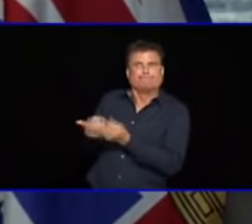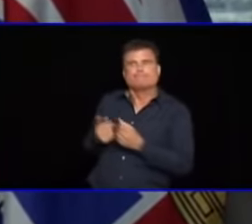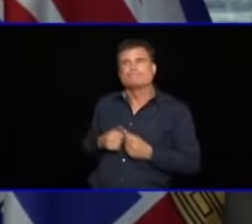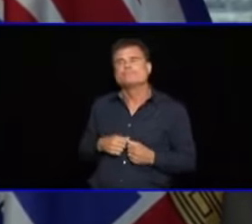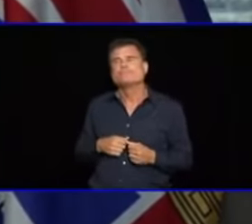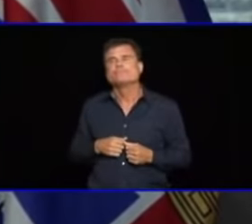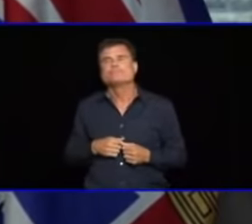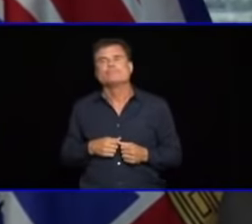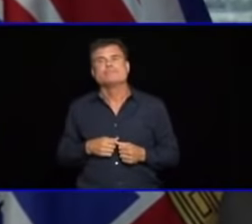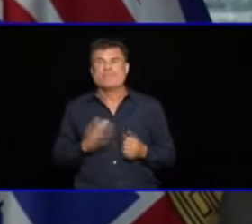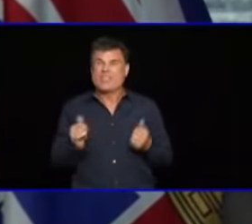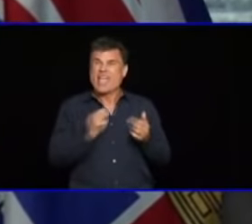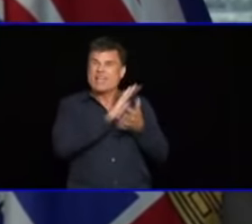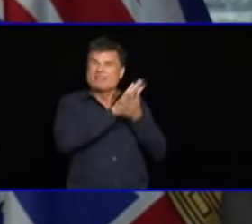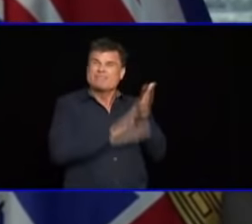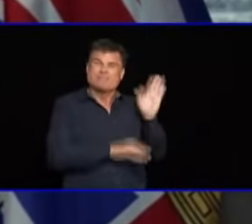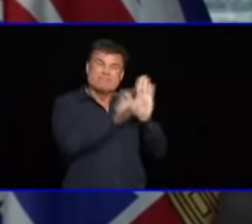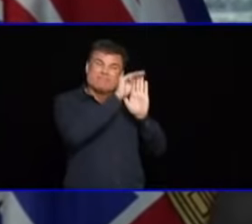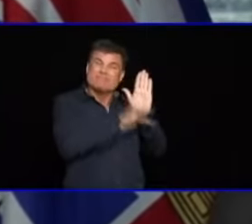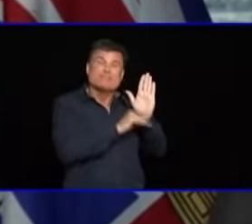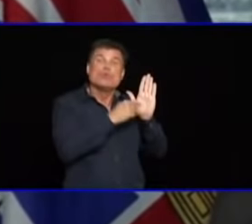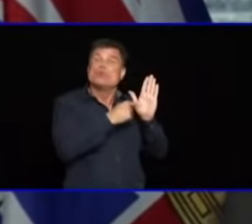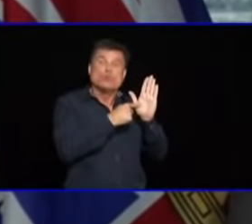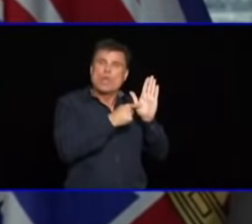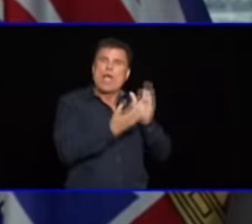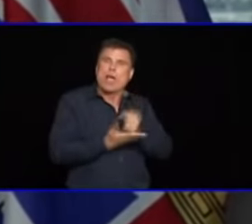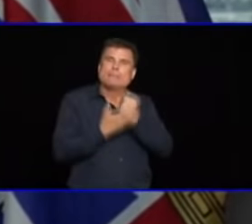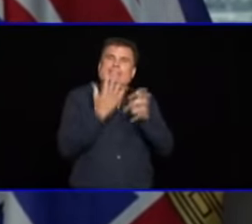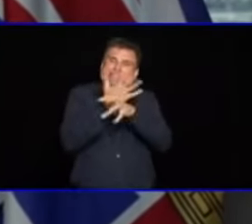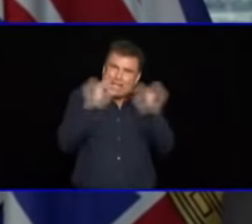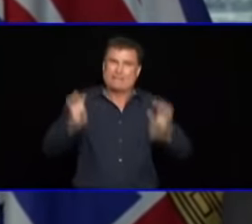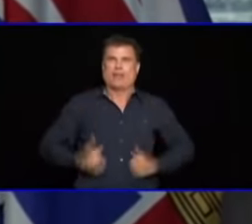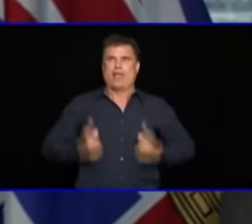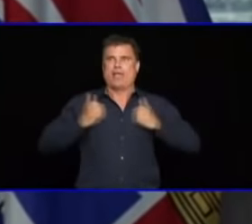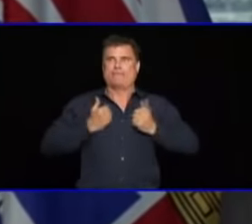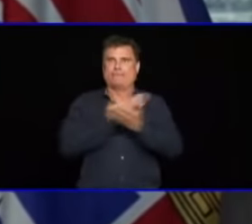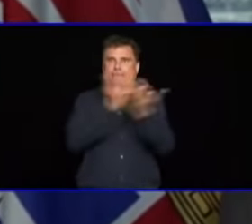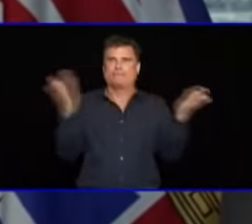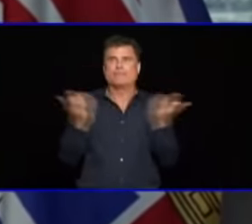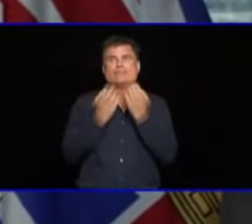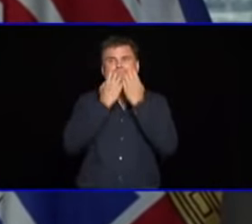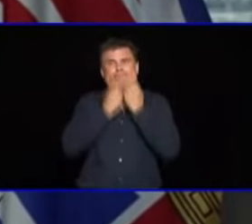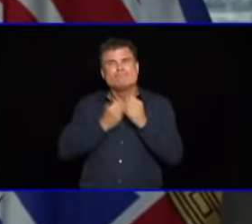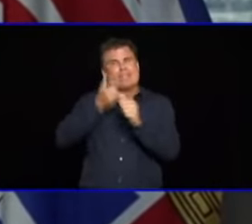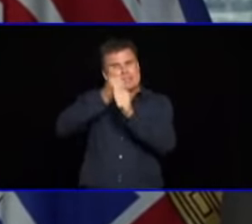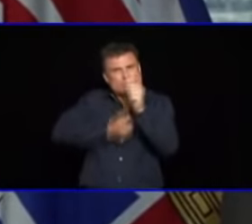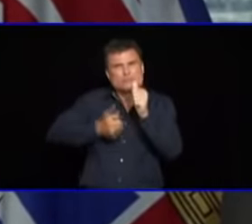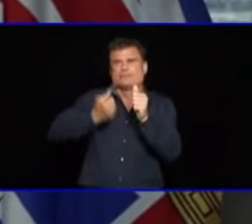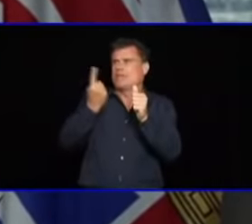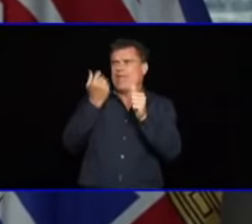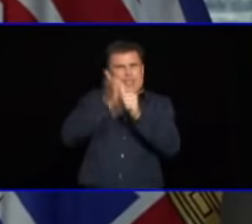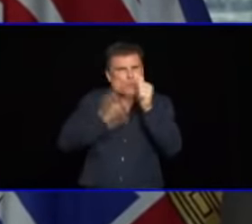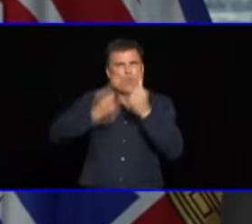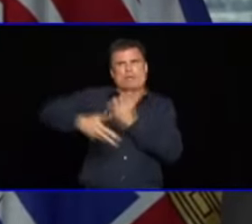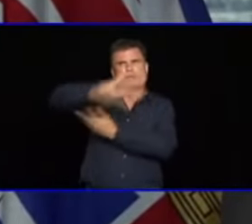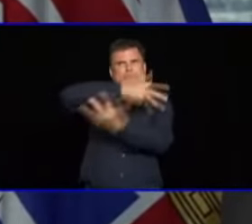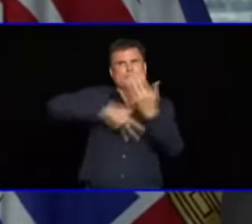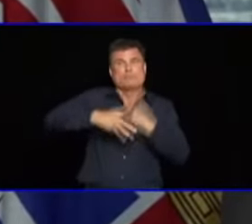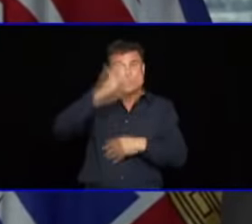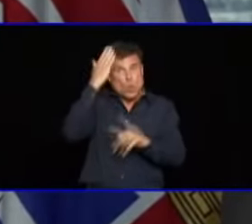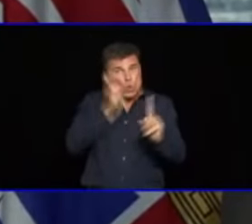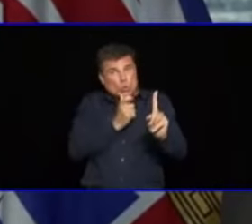stop the spread, to save lives for the ones that we love and for the ones that we don't know. It has been